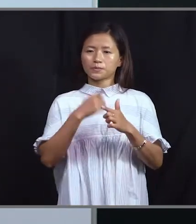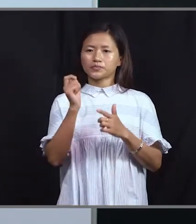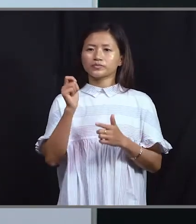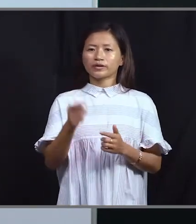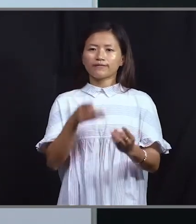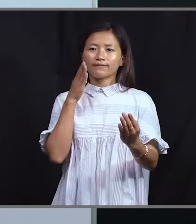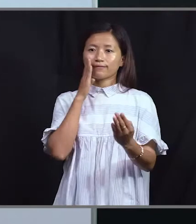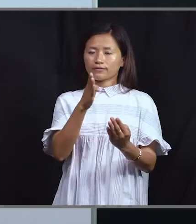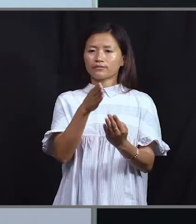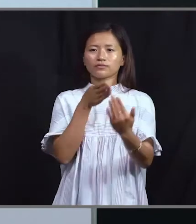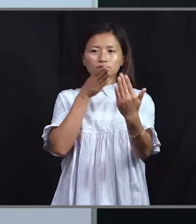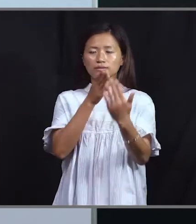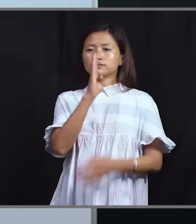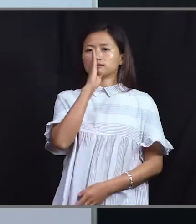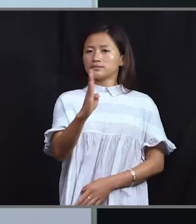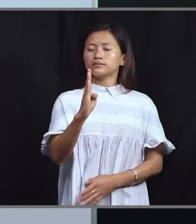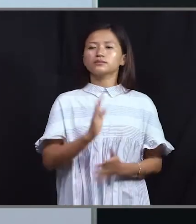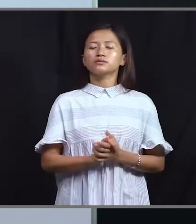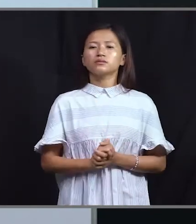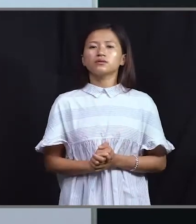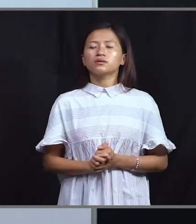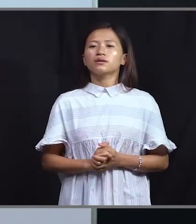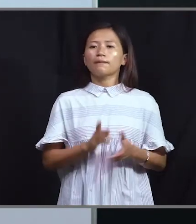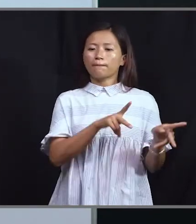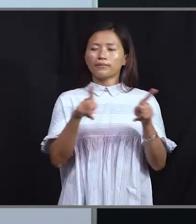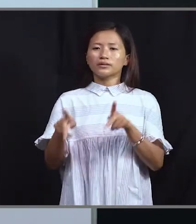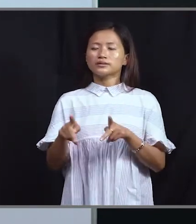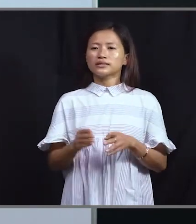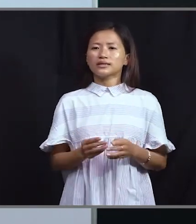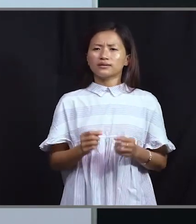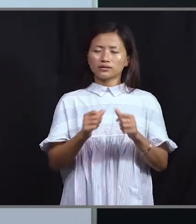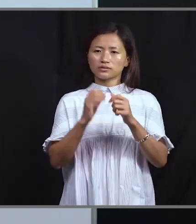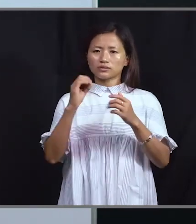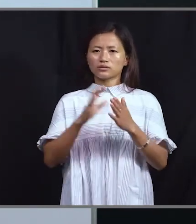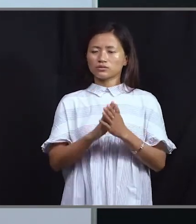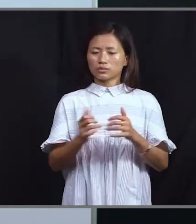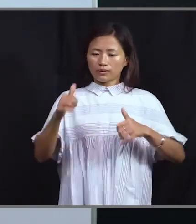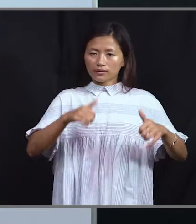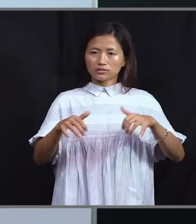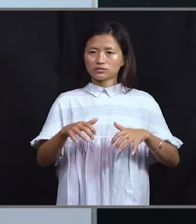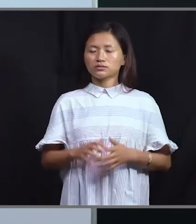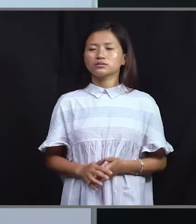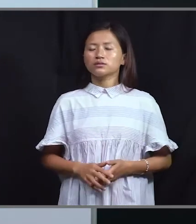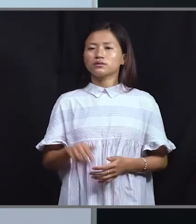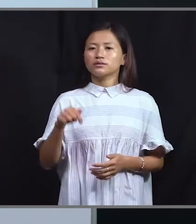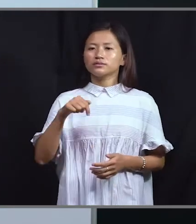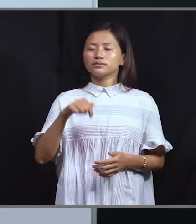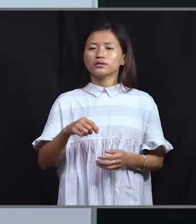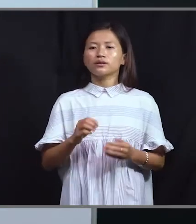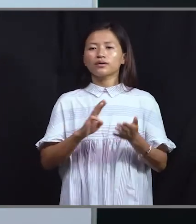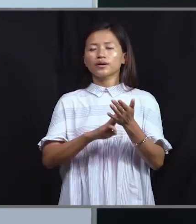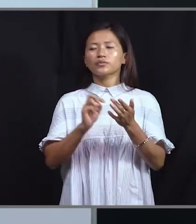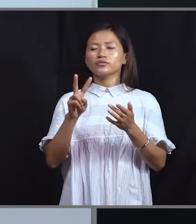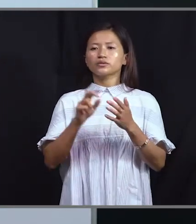Directing means actual actions takes place. The plan is actually, converted into action. Okay, so under here, motivation takes